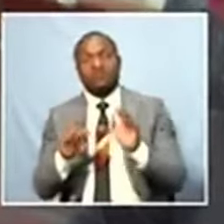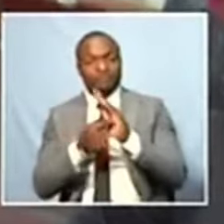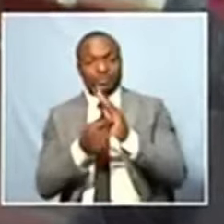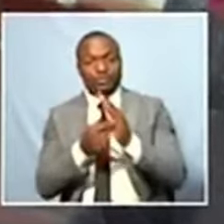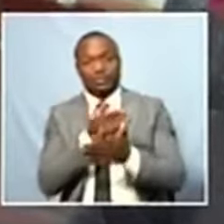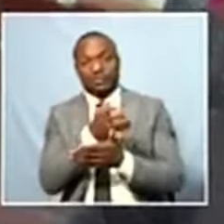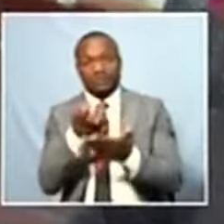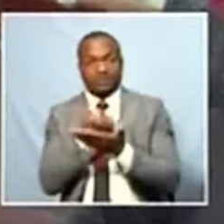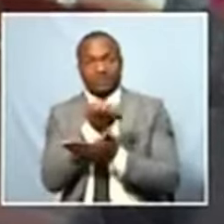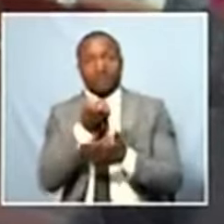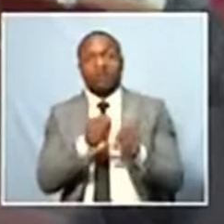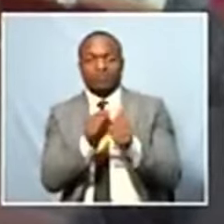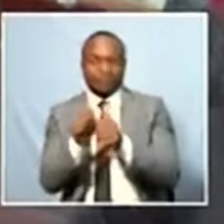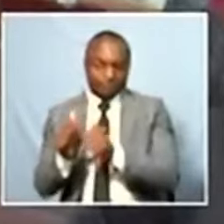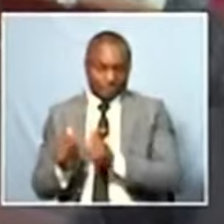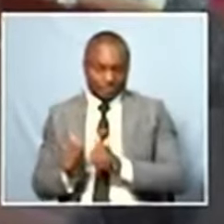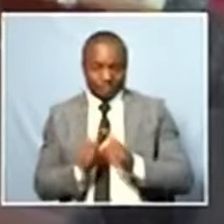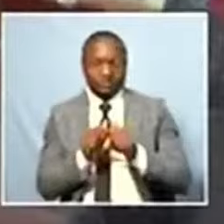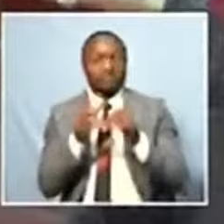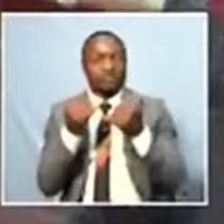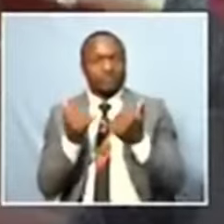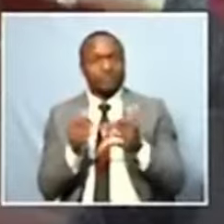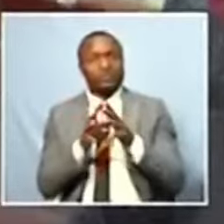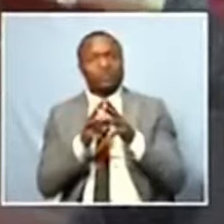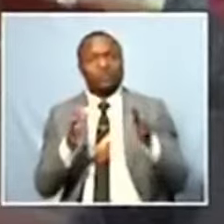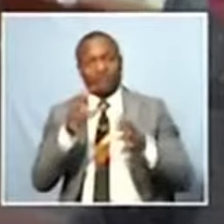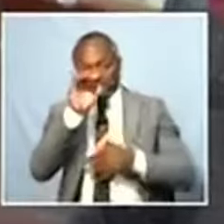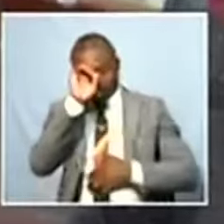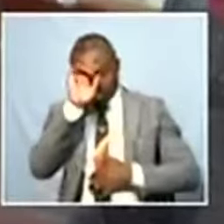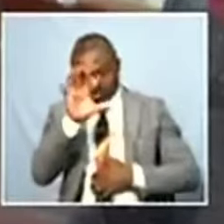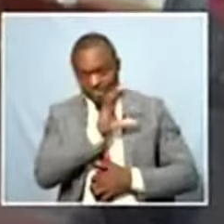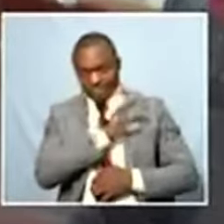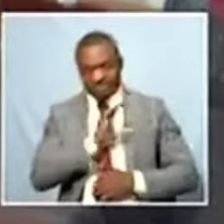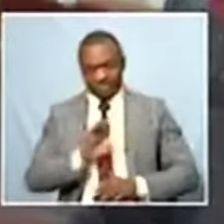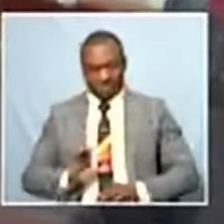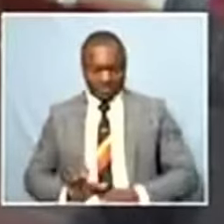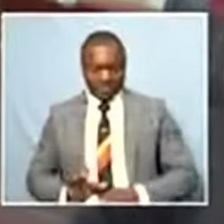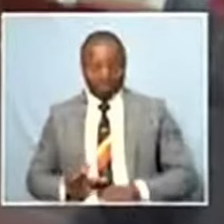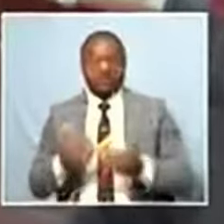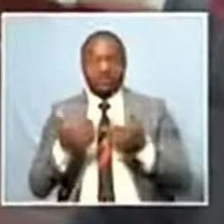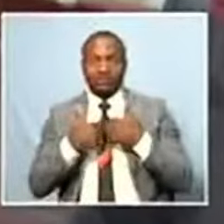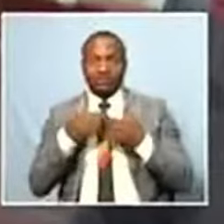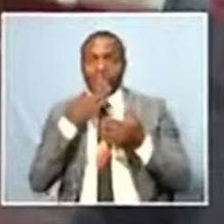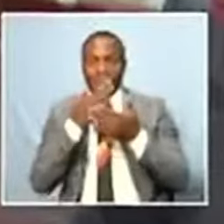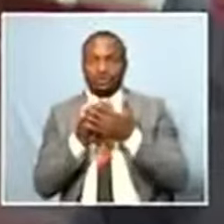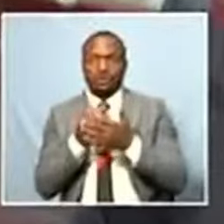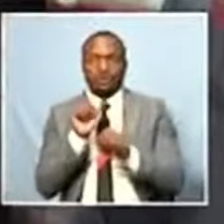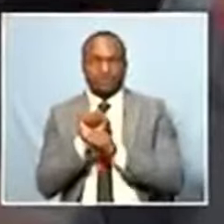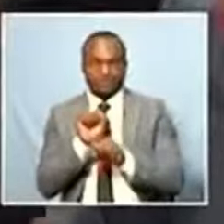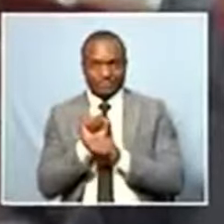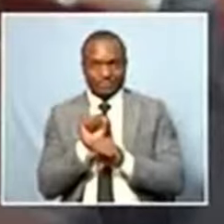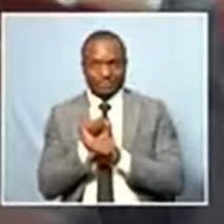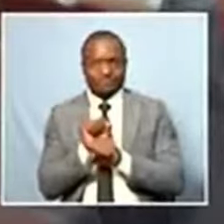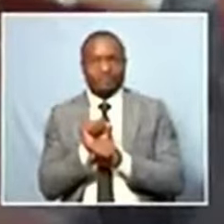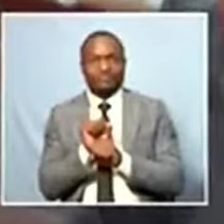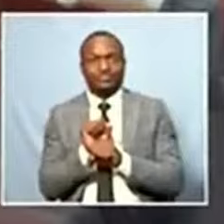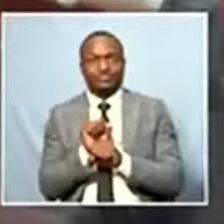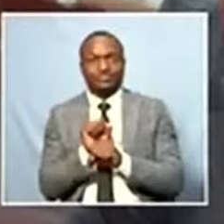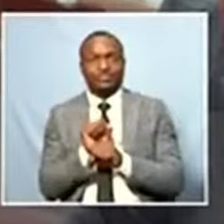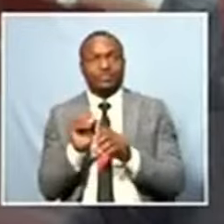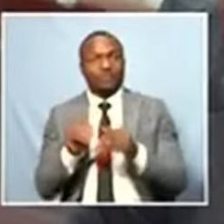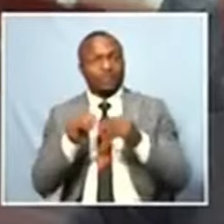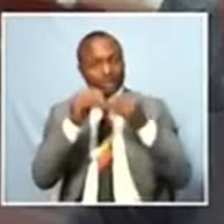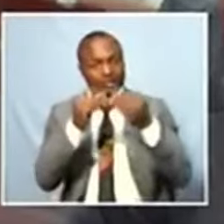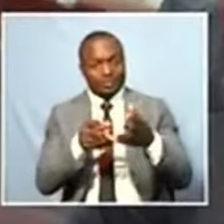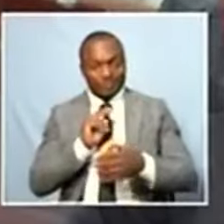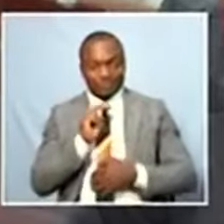activity. At the moment, the big mining companies, we have a good working relationship where they are giving